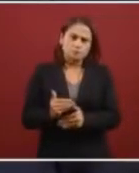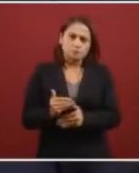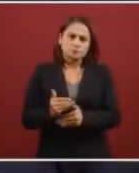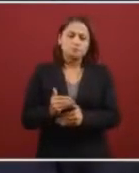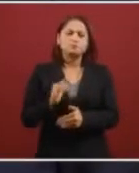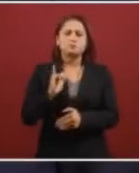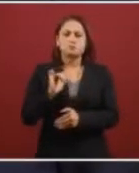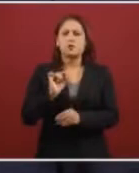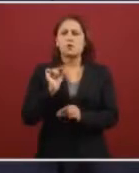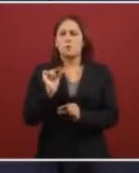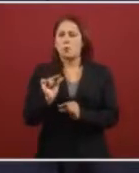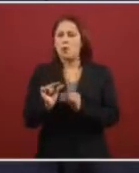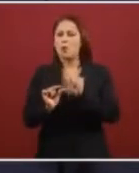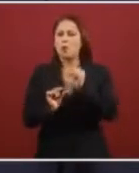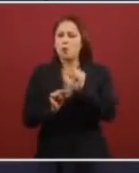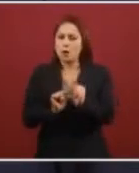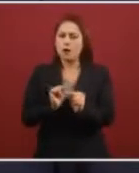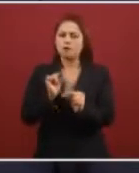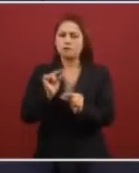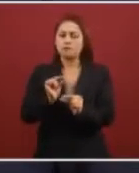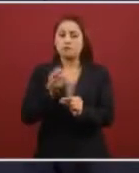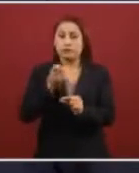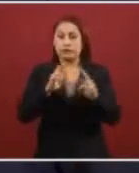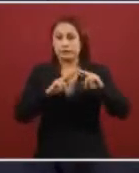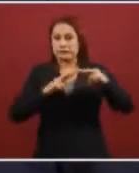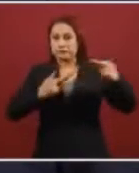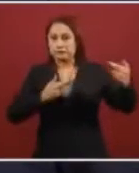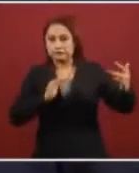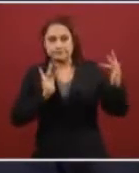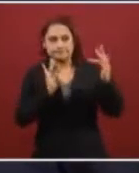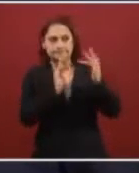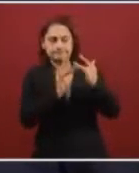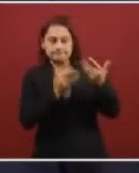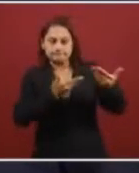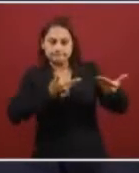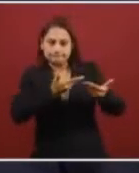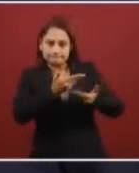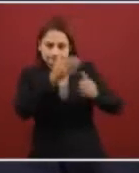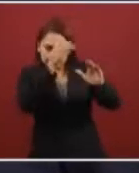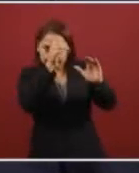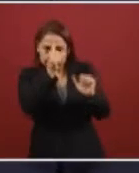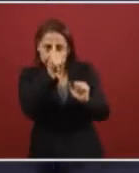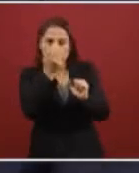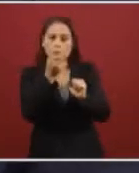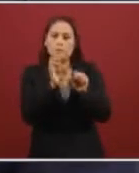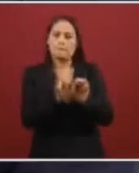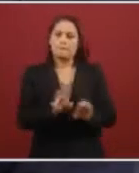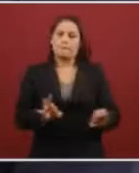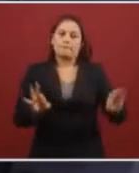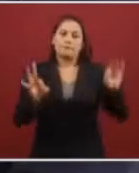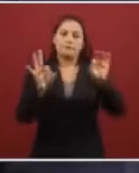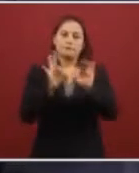avanzando. We have es been una advancing. Relación muy importante. It's a very para, important relationship.